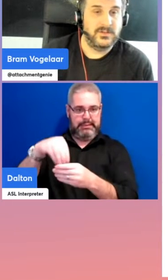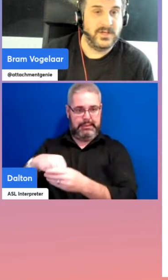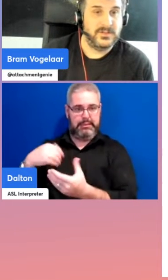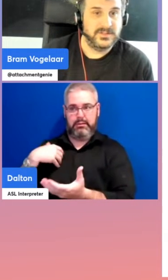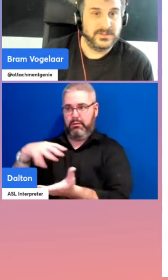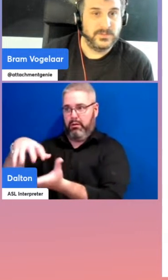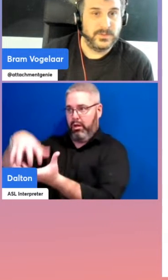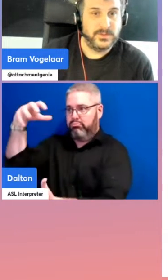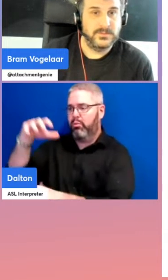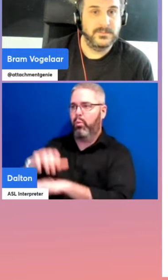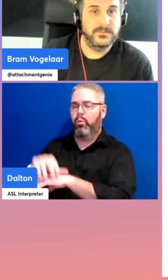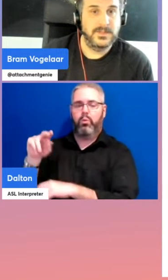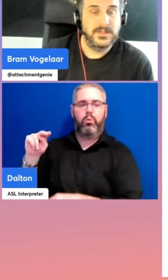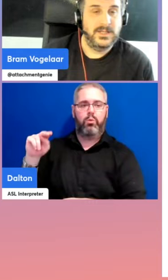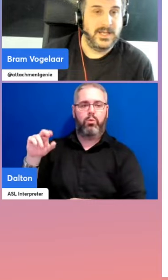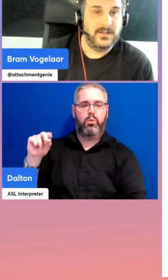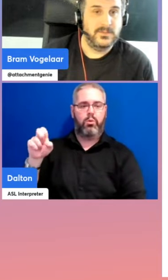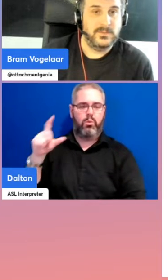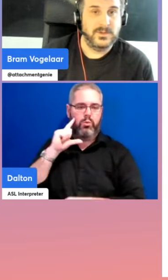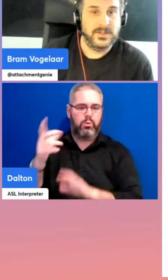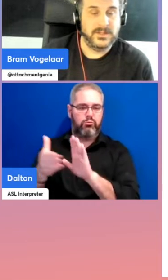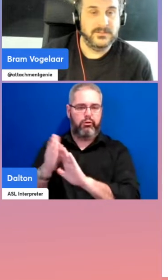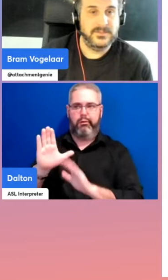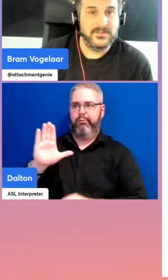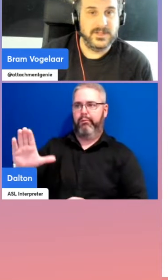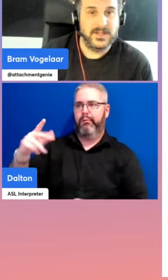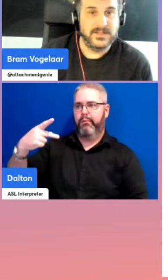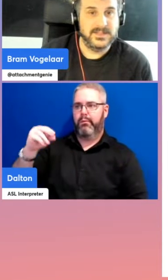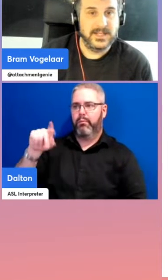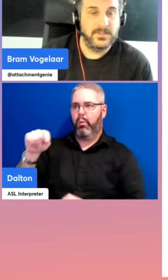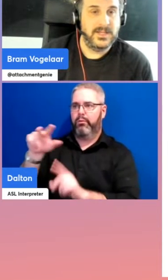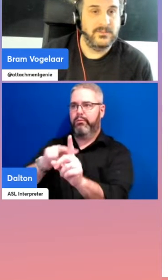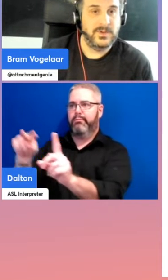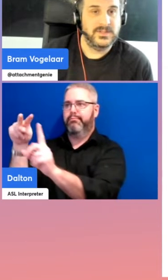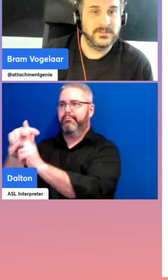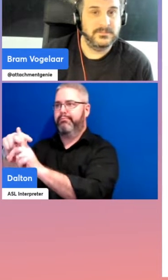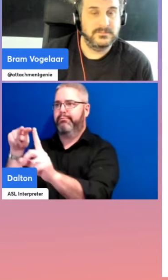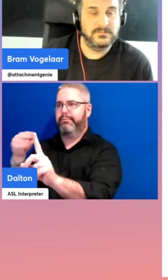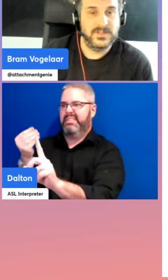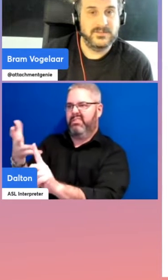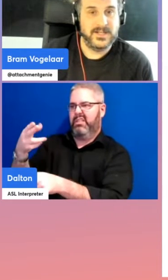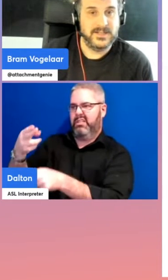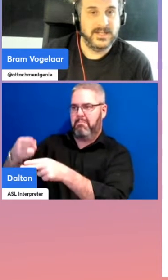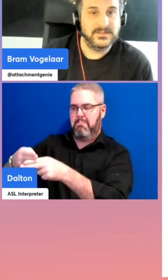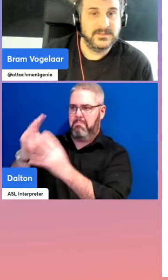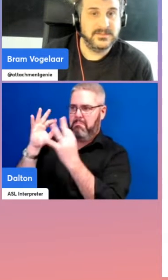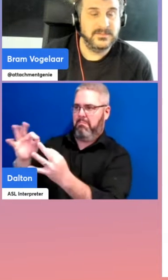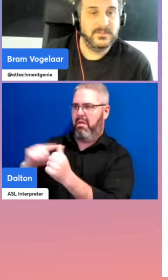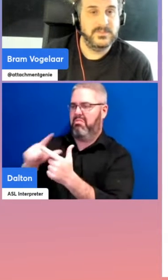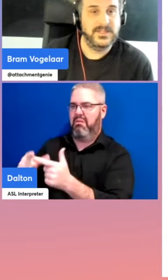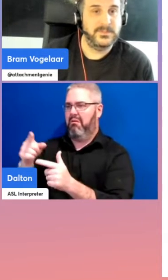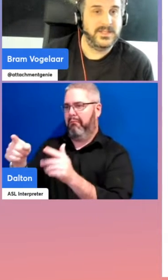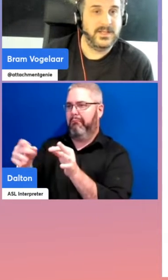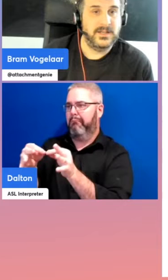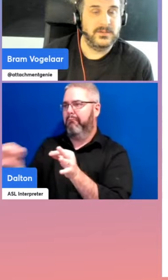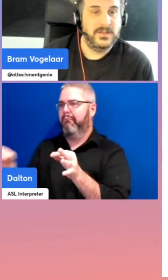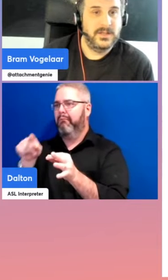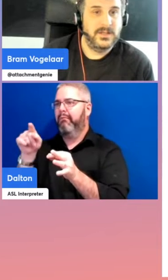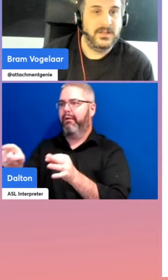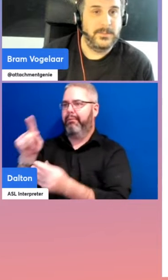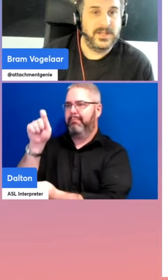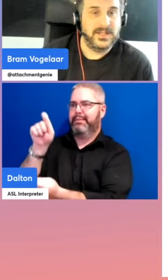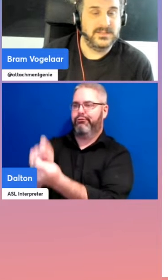node is going to run on a certain port, and we're going to give it a nice name, and we're going to define it as this